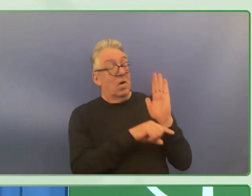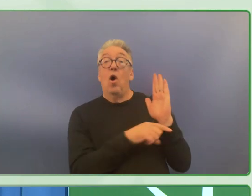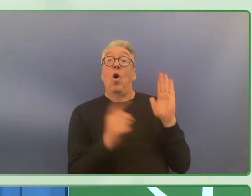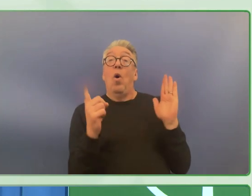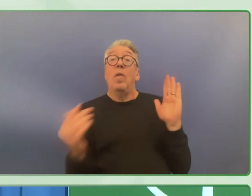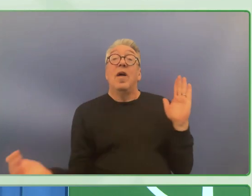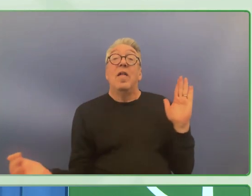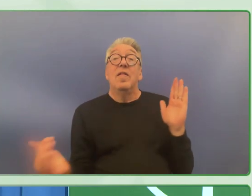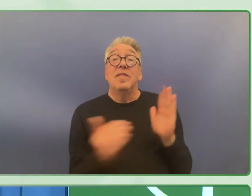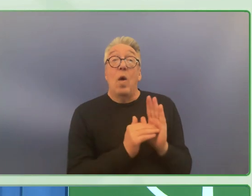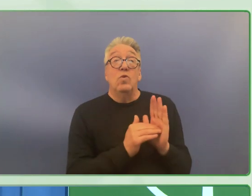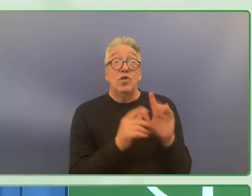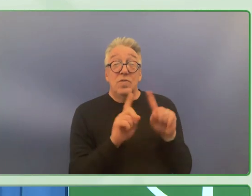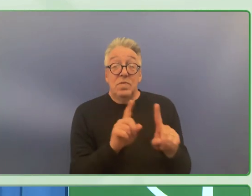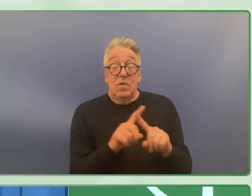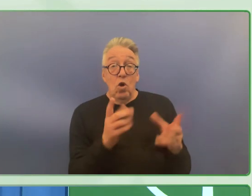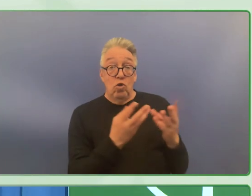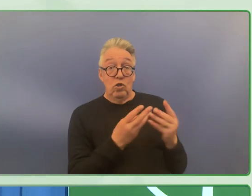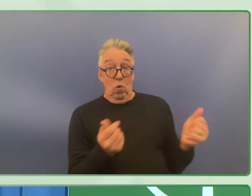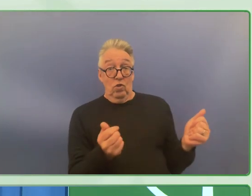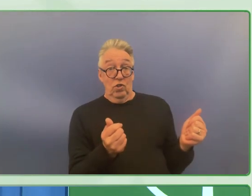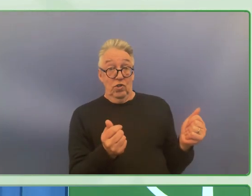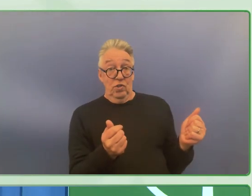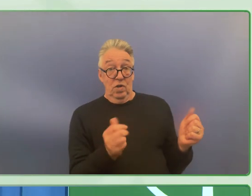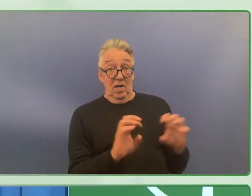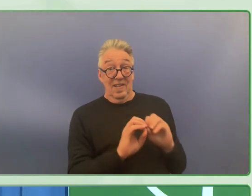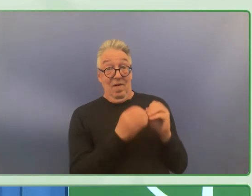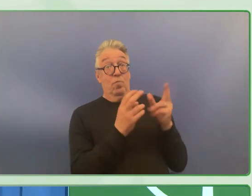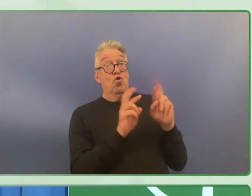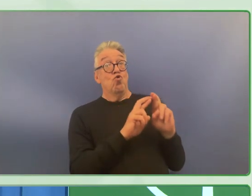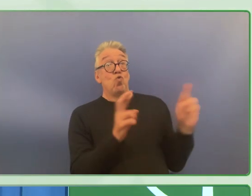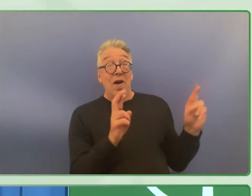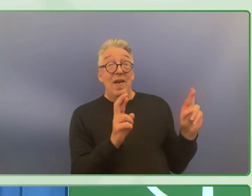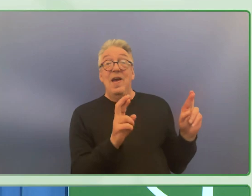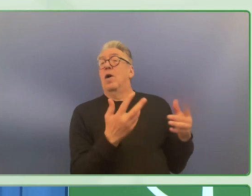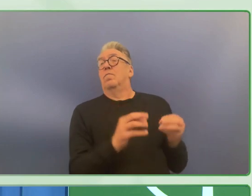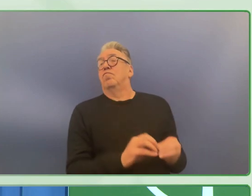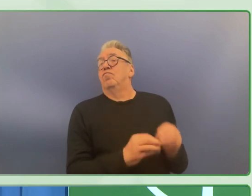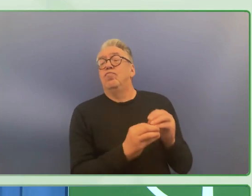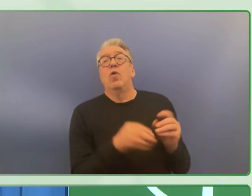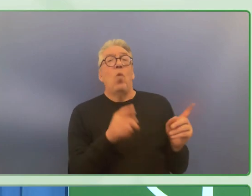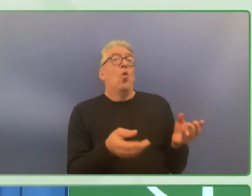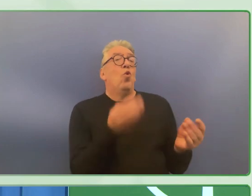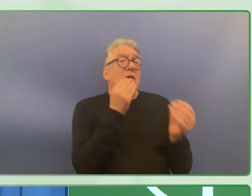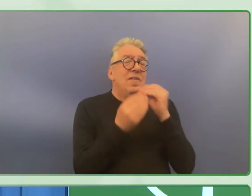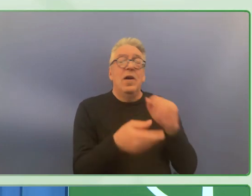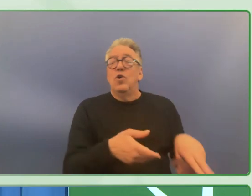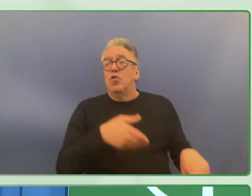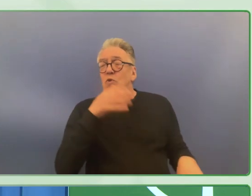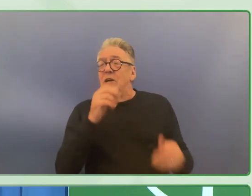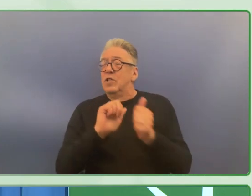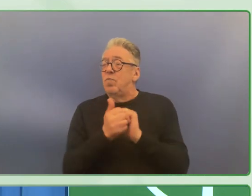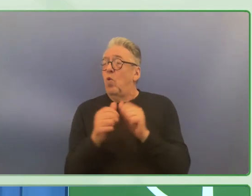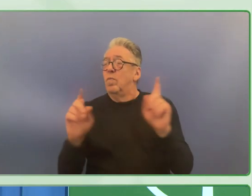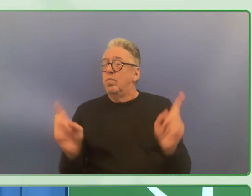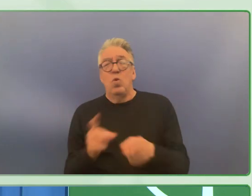solutions in different phases of development. These are solutions for employment, eating and drinking, sports, music,